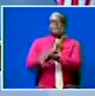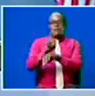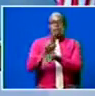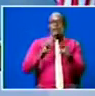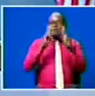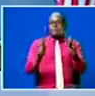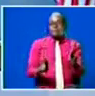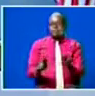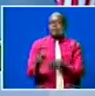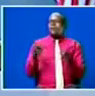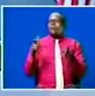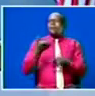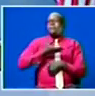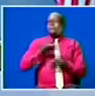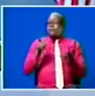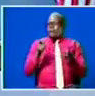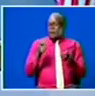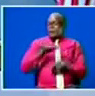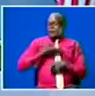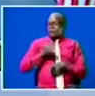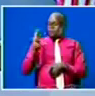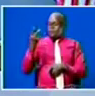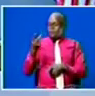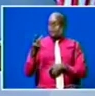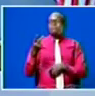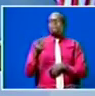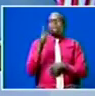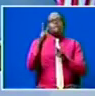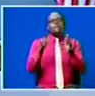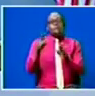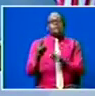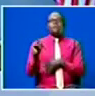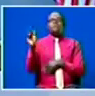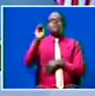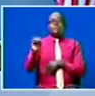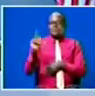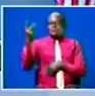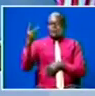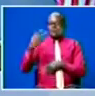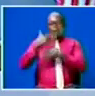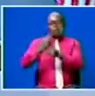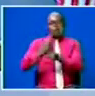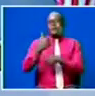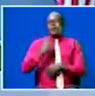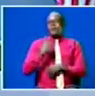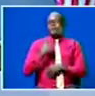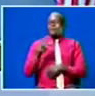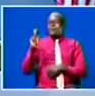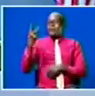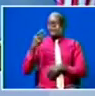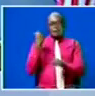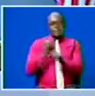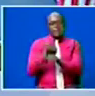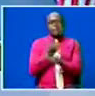Kenya and research firm Ipsos indicates about 44% of Kenyans have confidence in the media. However, Kenya still does not fare